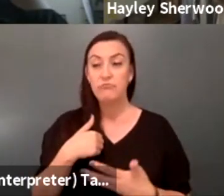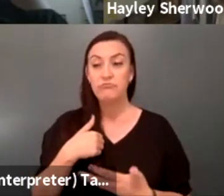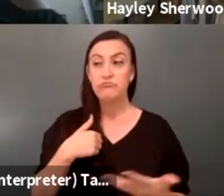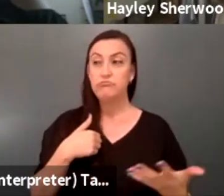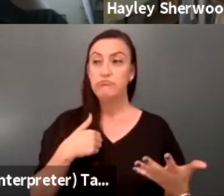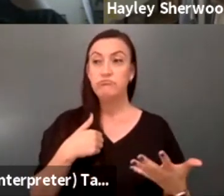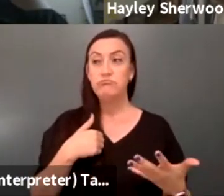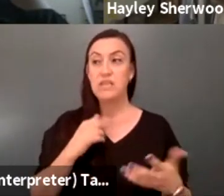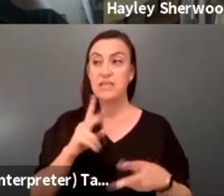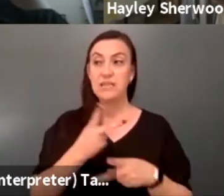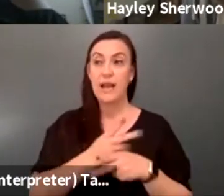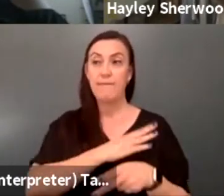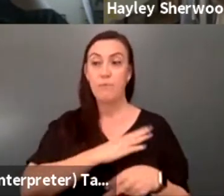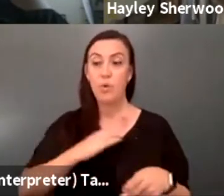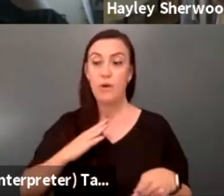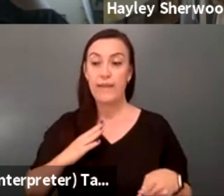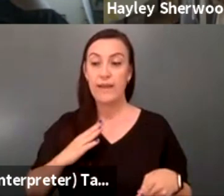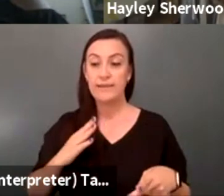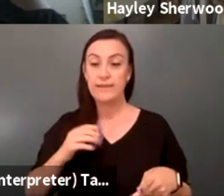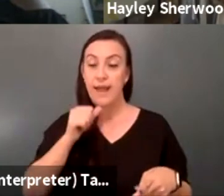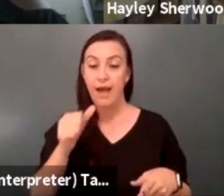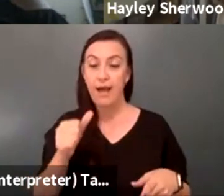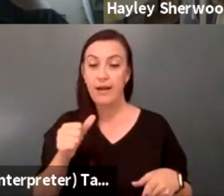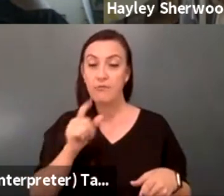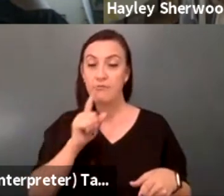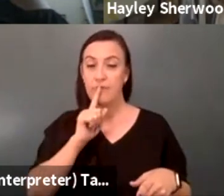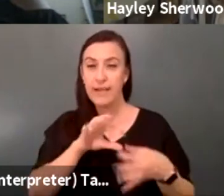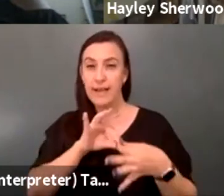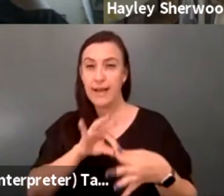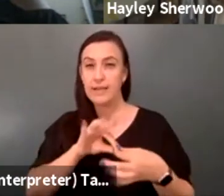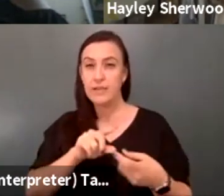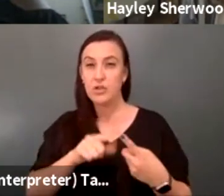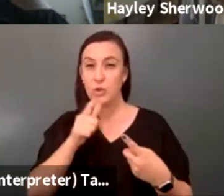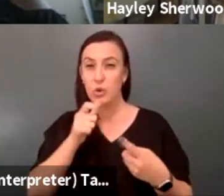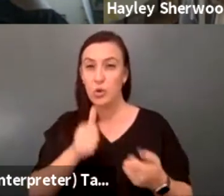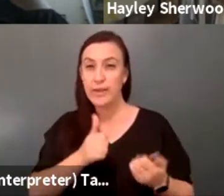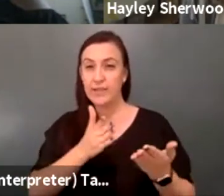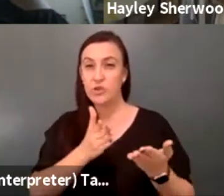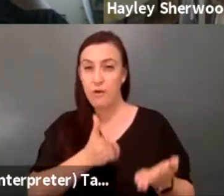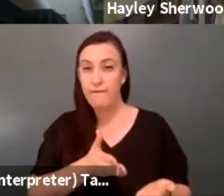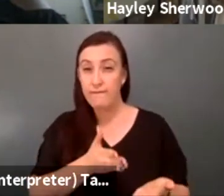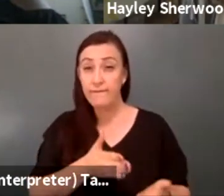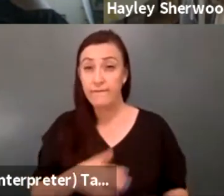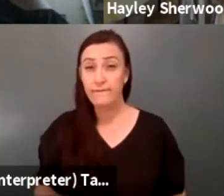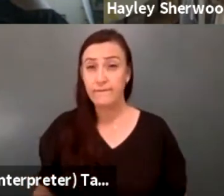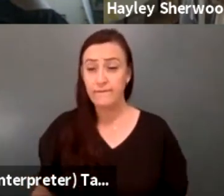board that is not really connected to the constituency.